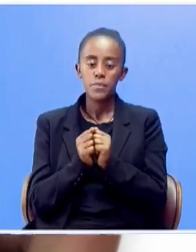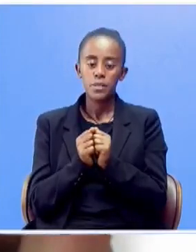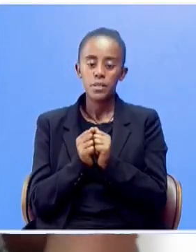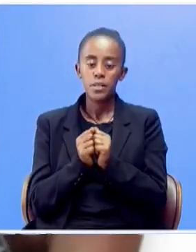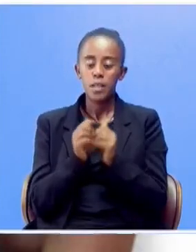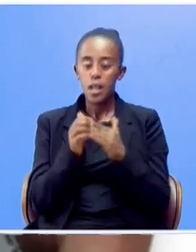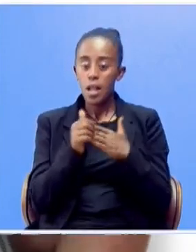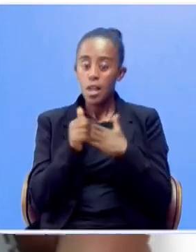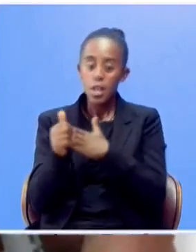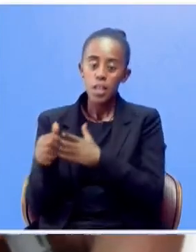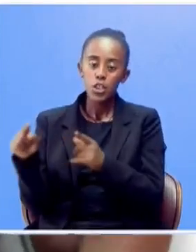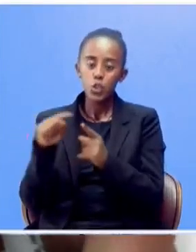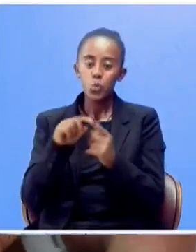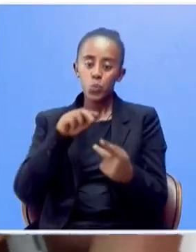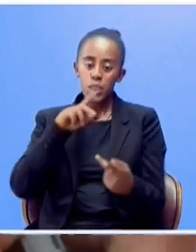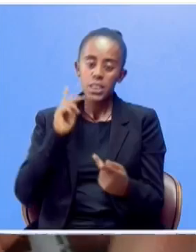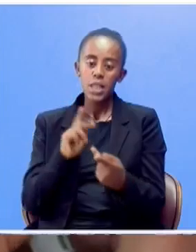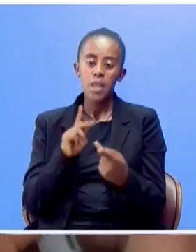leads to success.